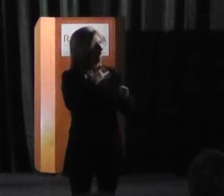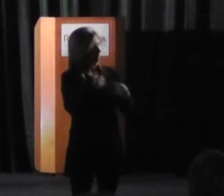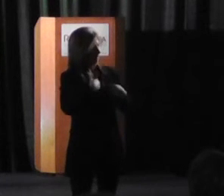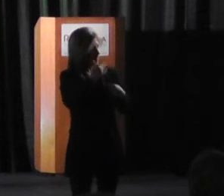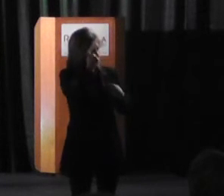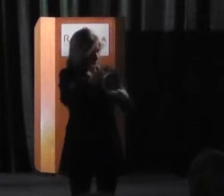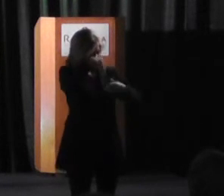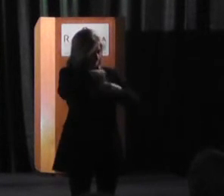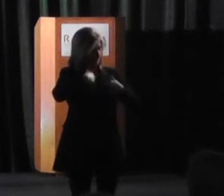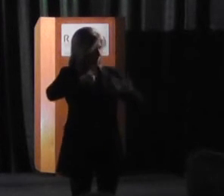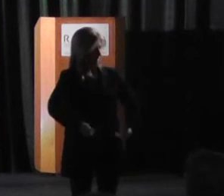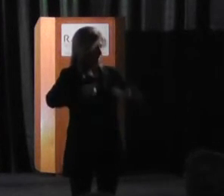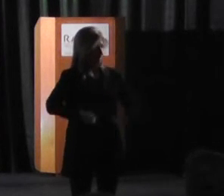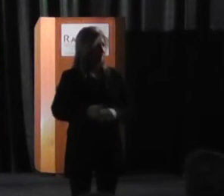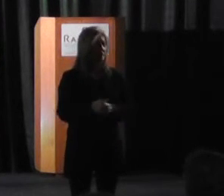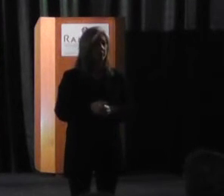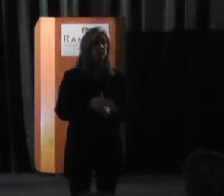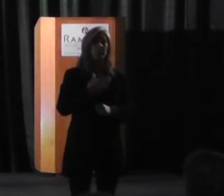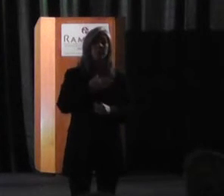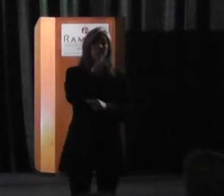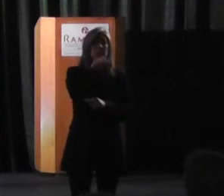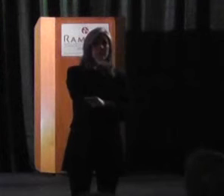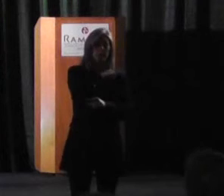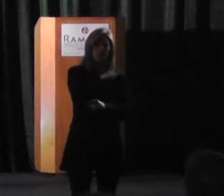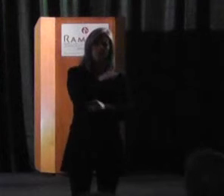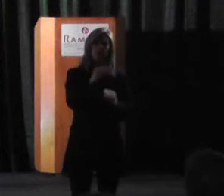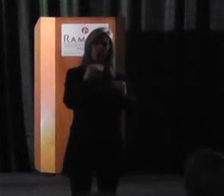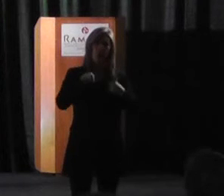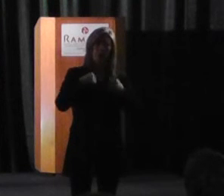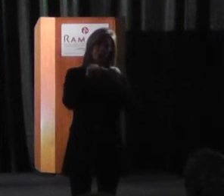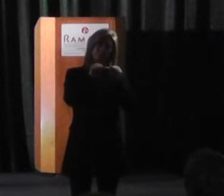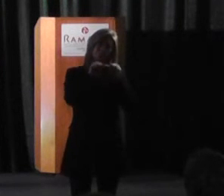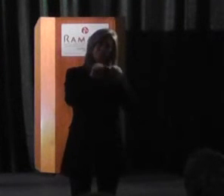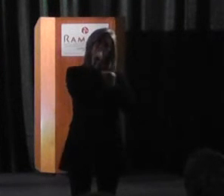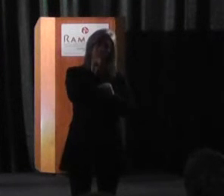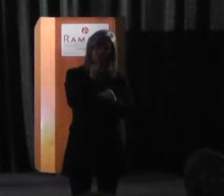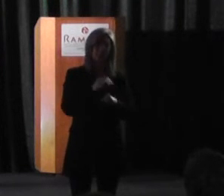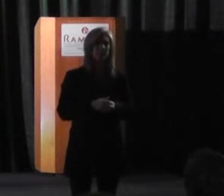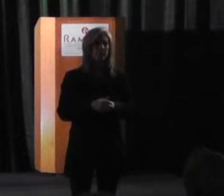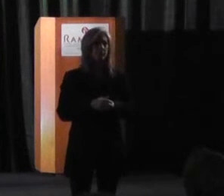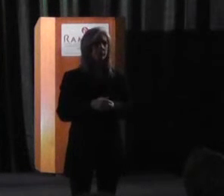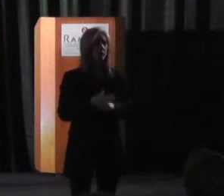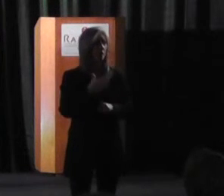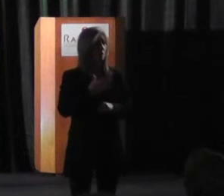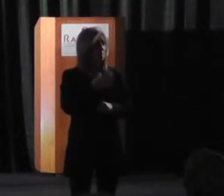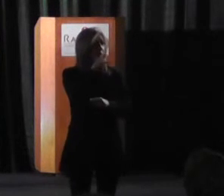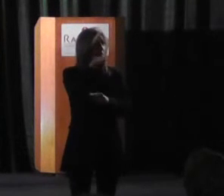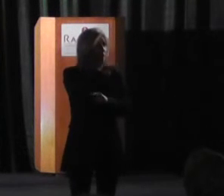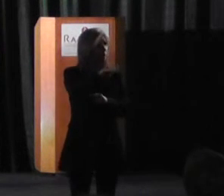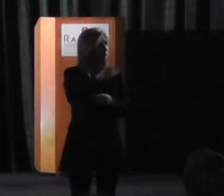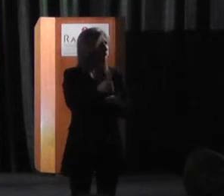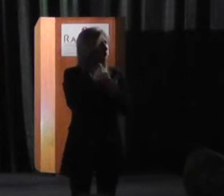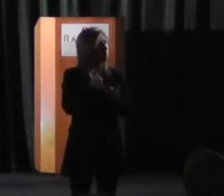me persistence. I love my stutter because it helps me persevere. I love